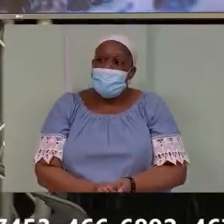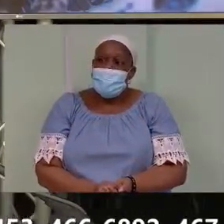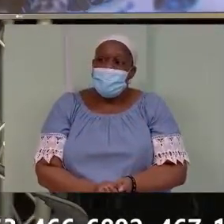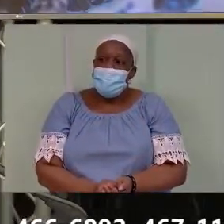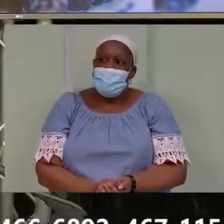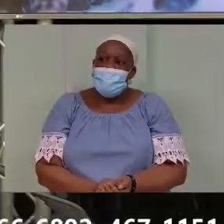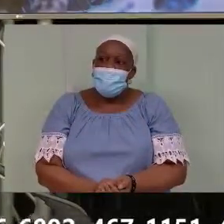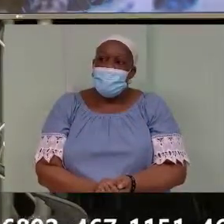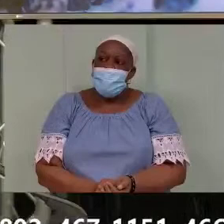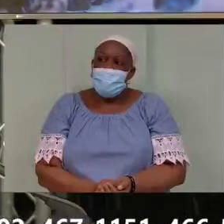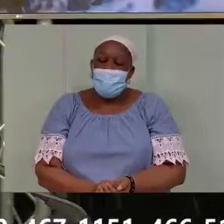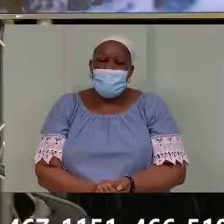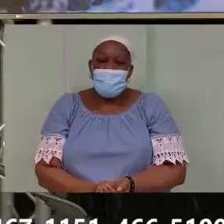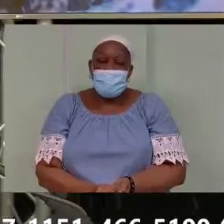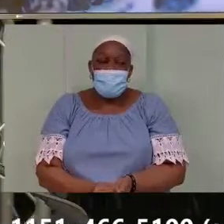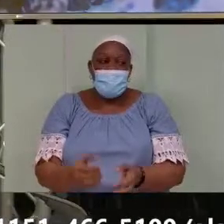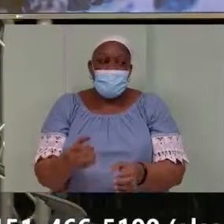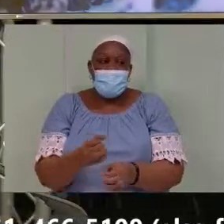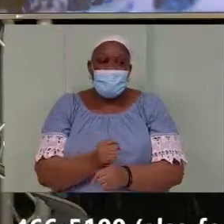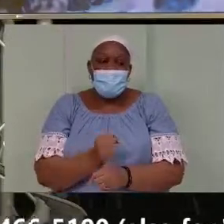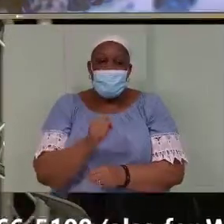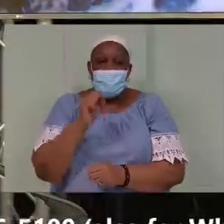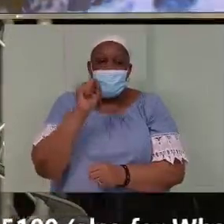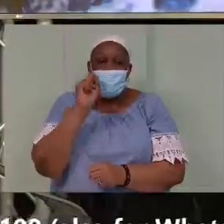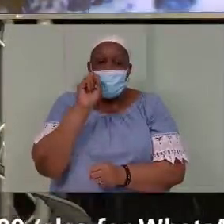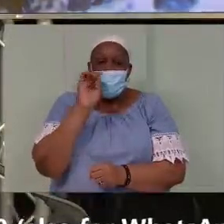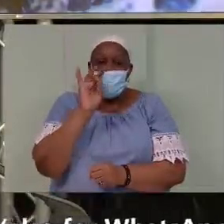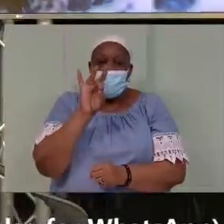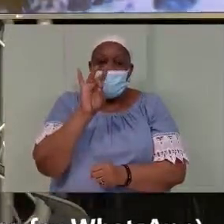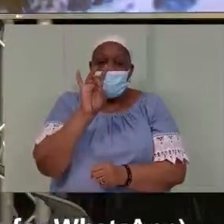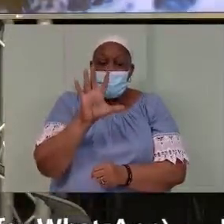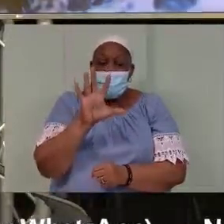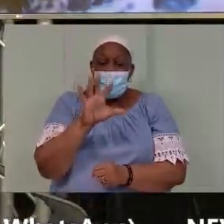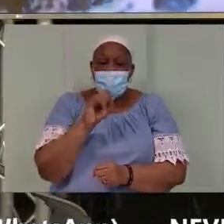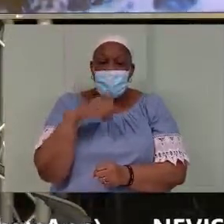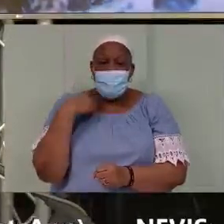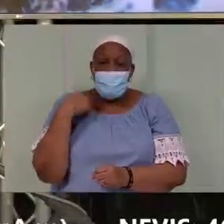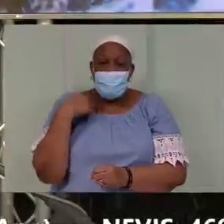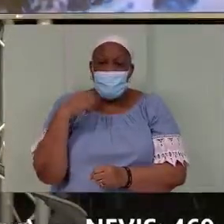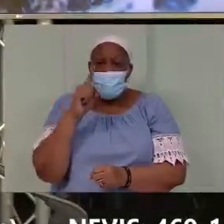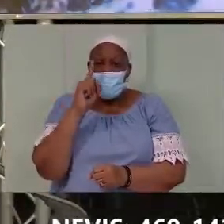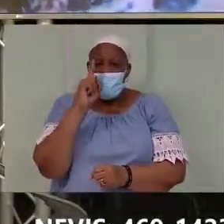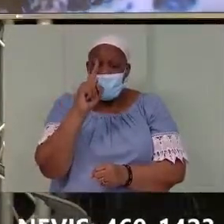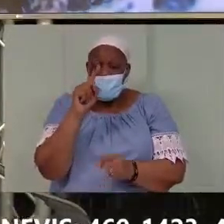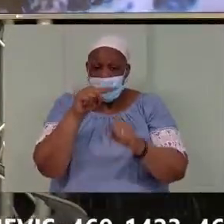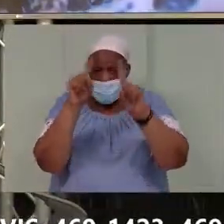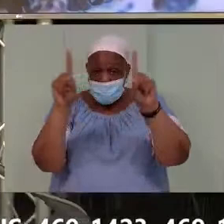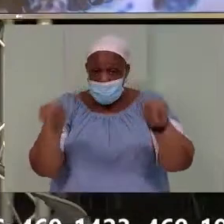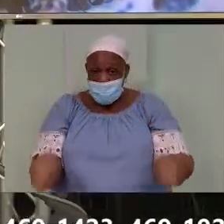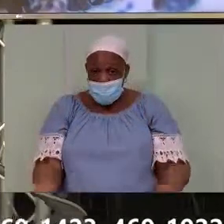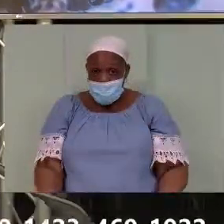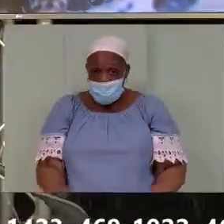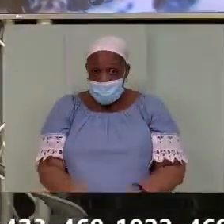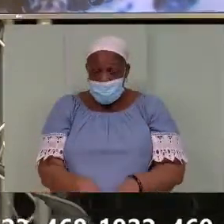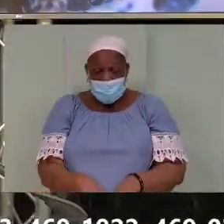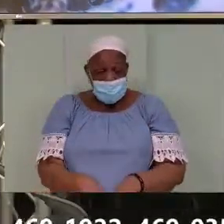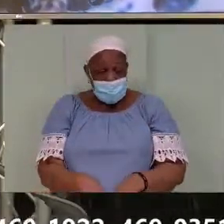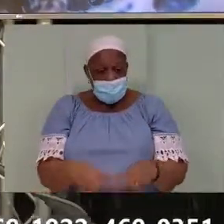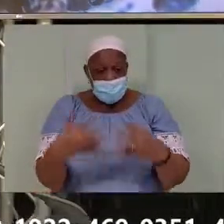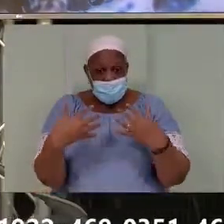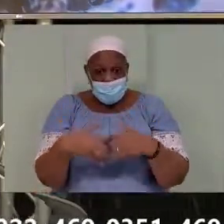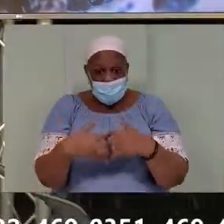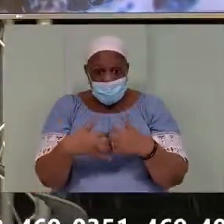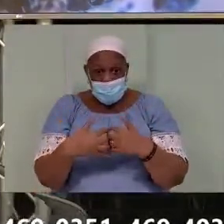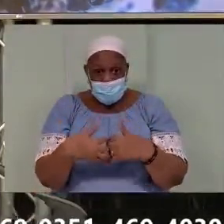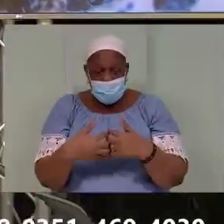updated, it goes up to $85,000 US for one kiosk machine. So this is what we want to do, and